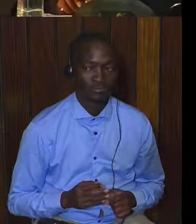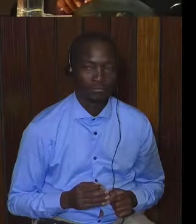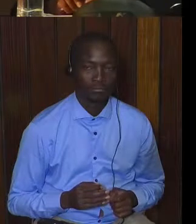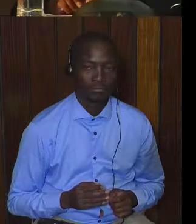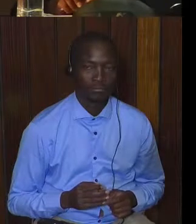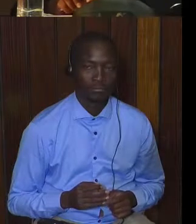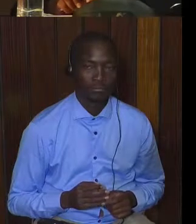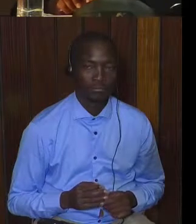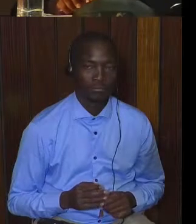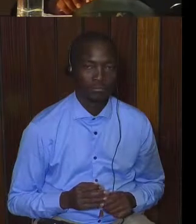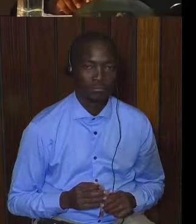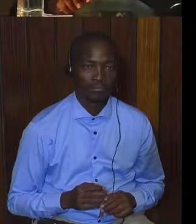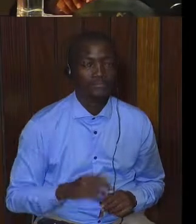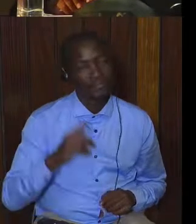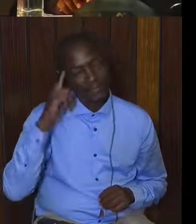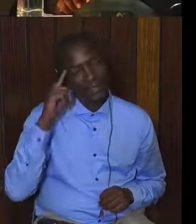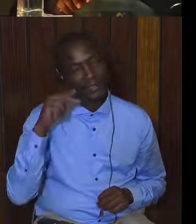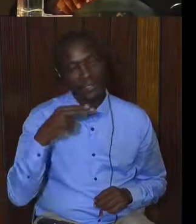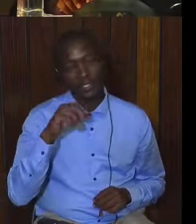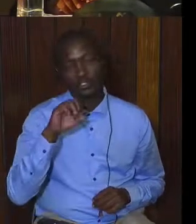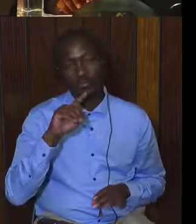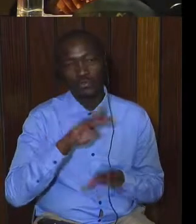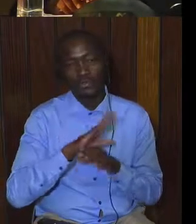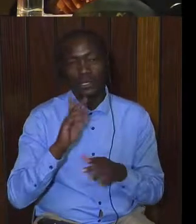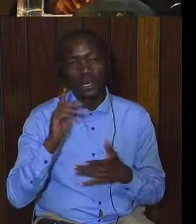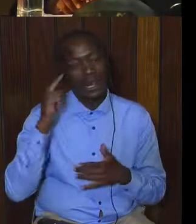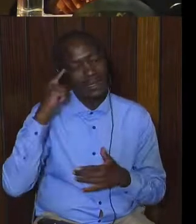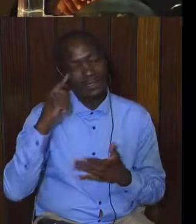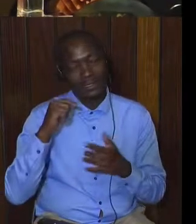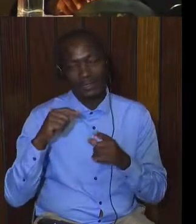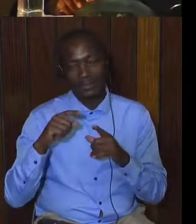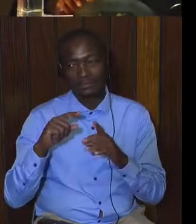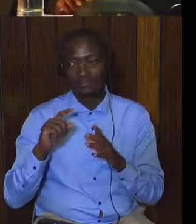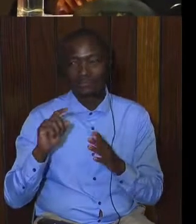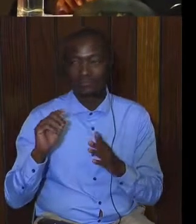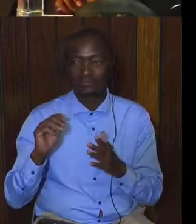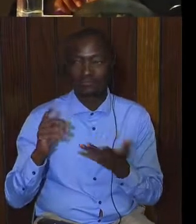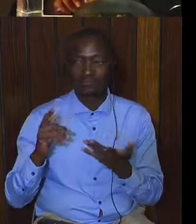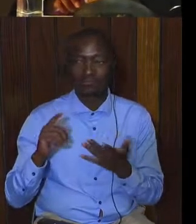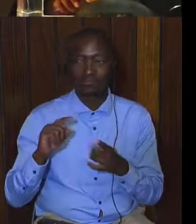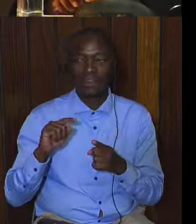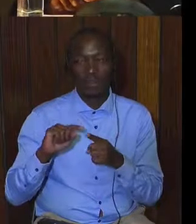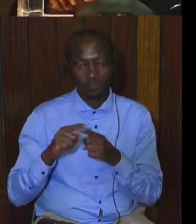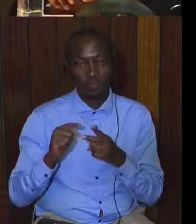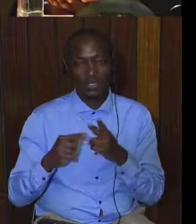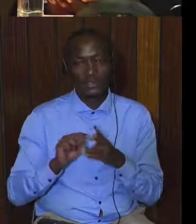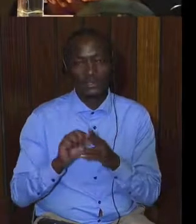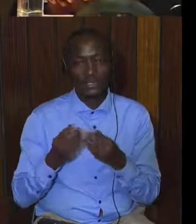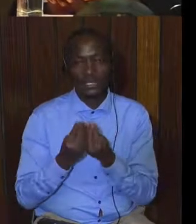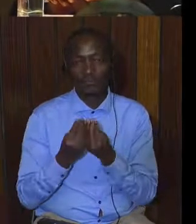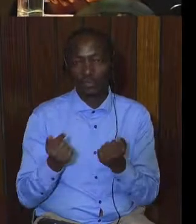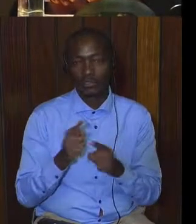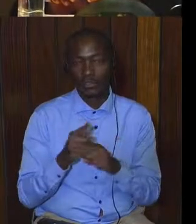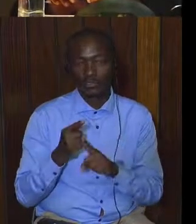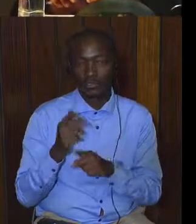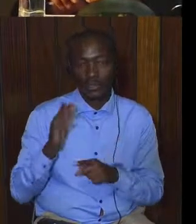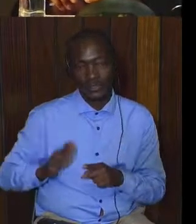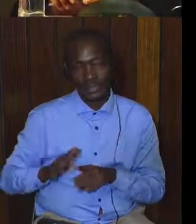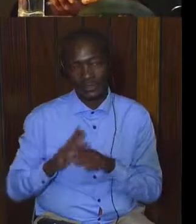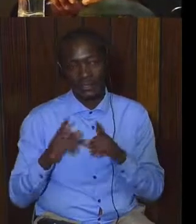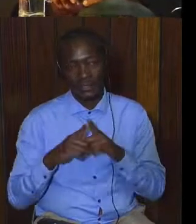I think HOD, I've reached the points that I had to address on my